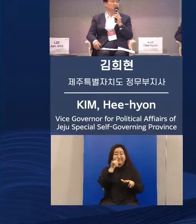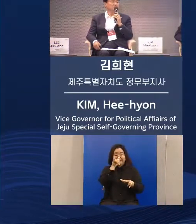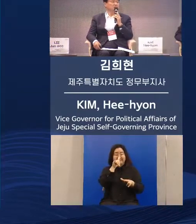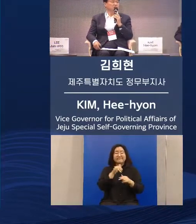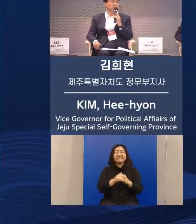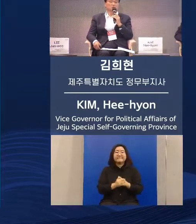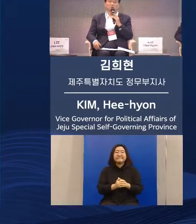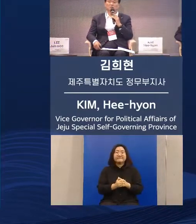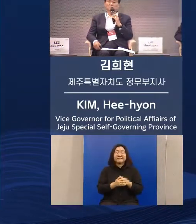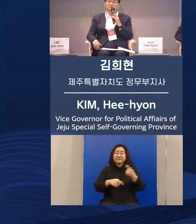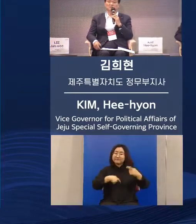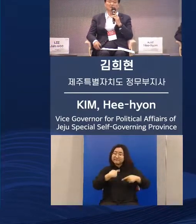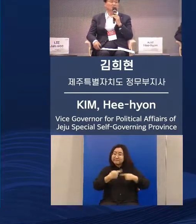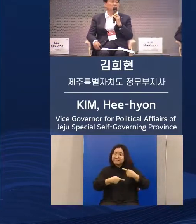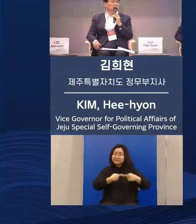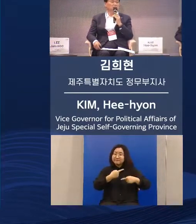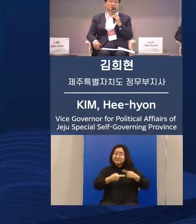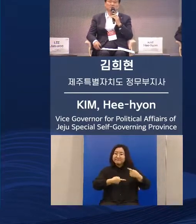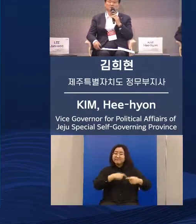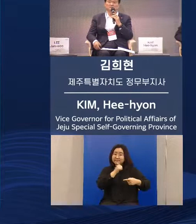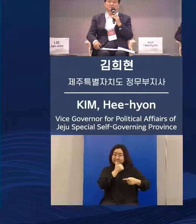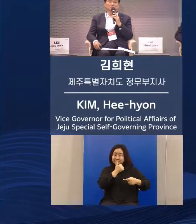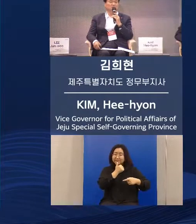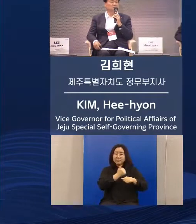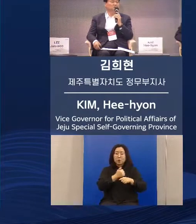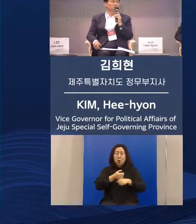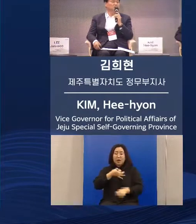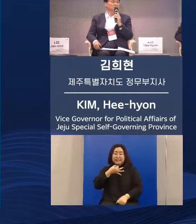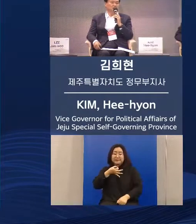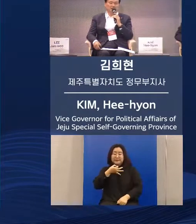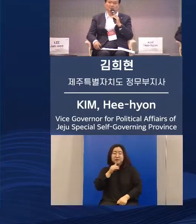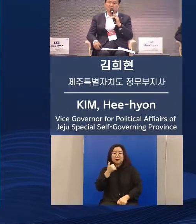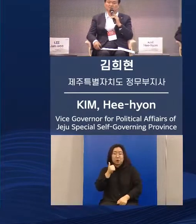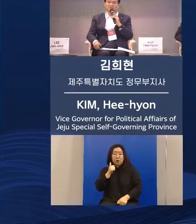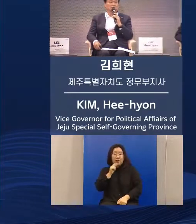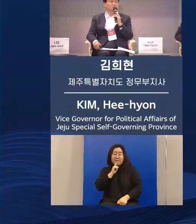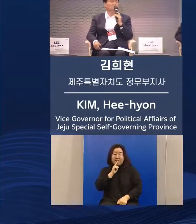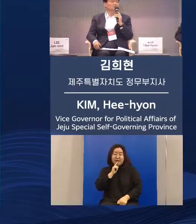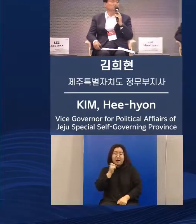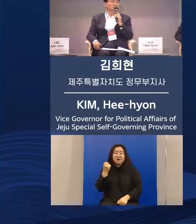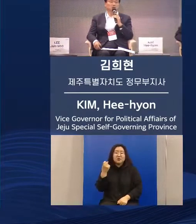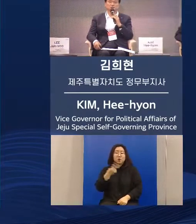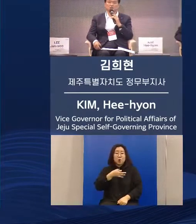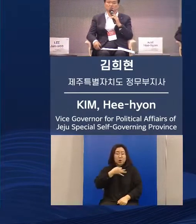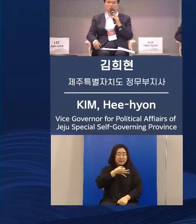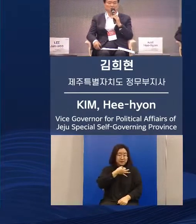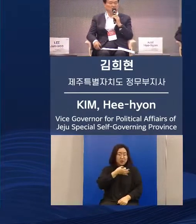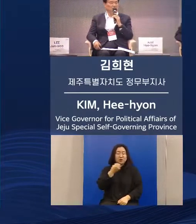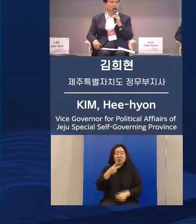sign language interpreters in their action and in their voice.